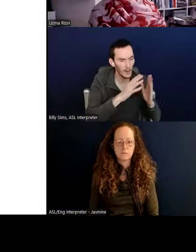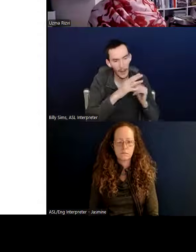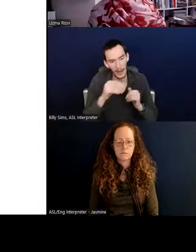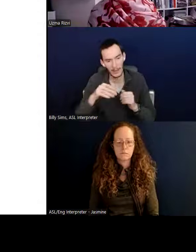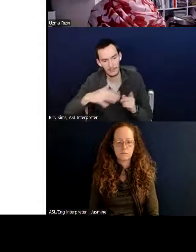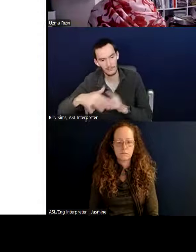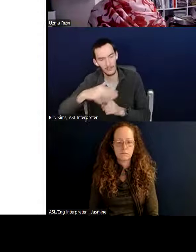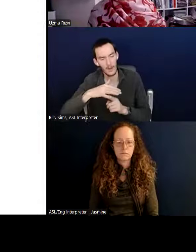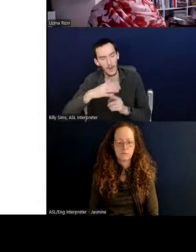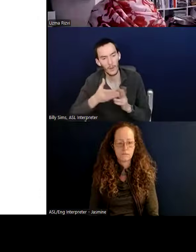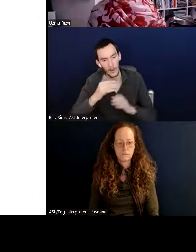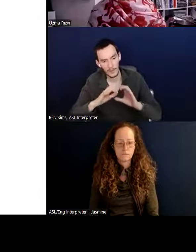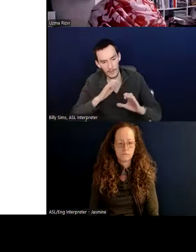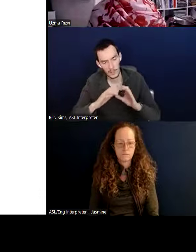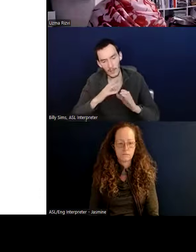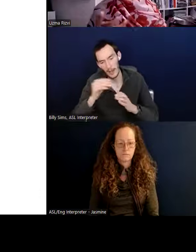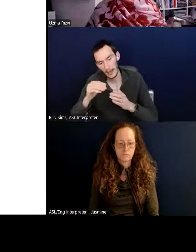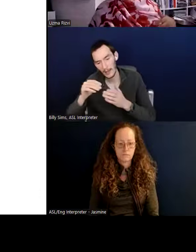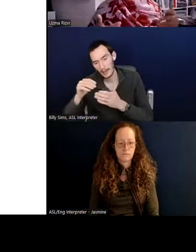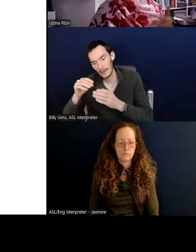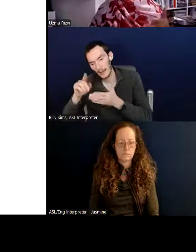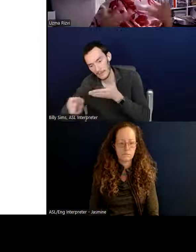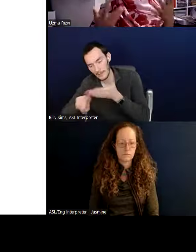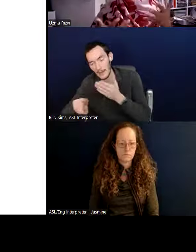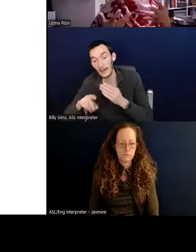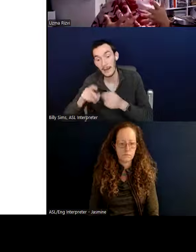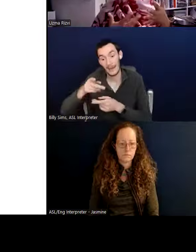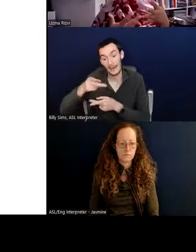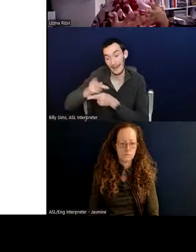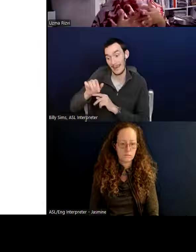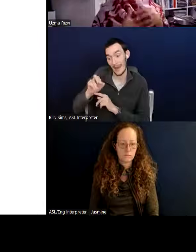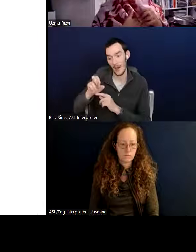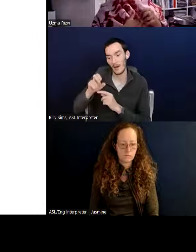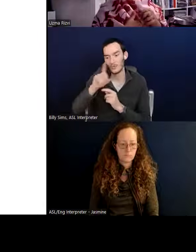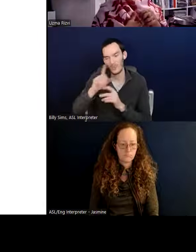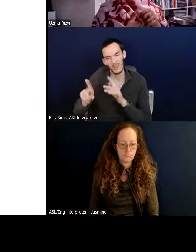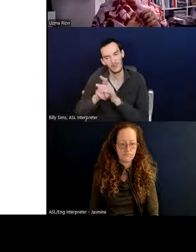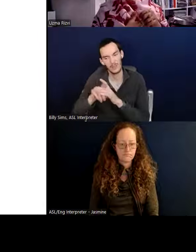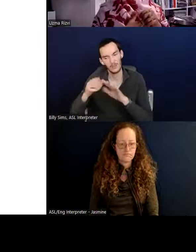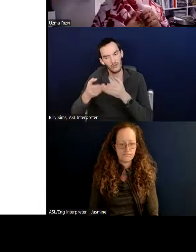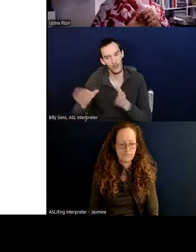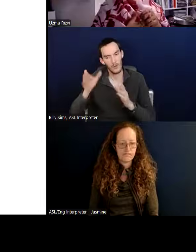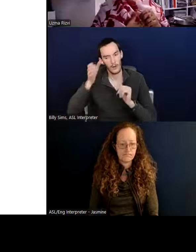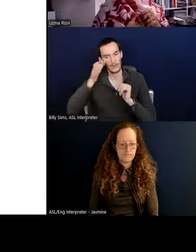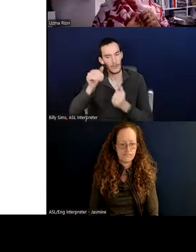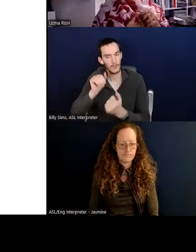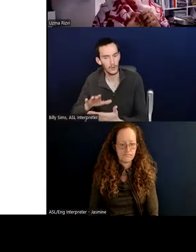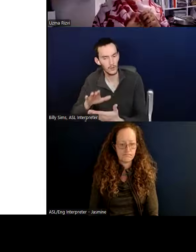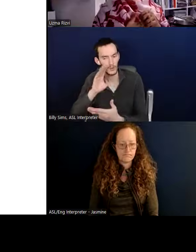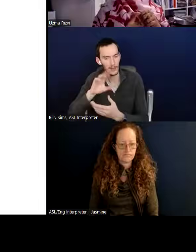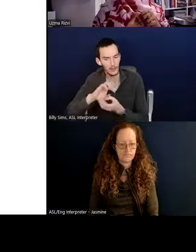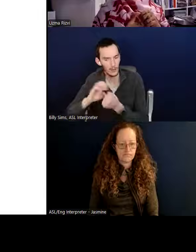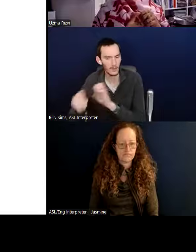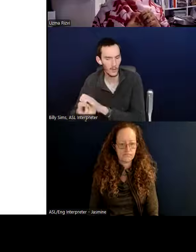conversations and archival investigations, care has emerged as this generative conceptual approach that transforms the research